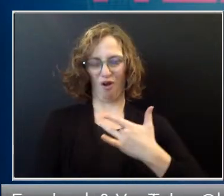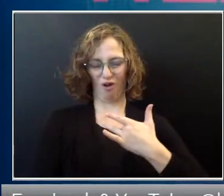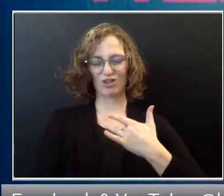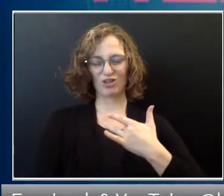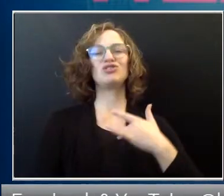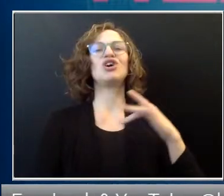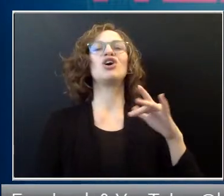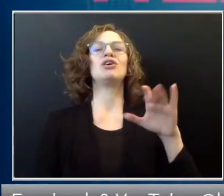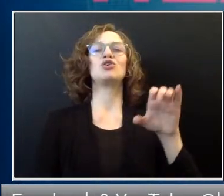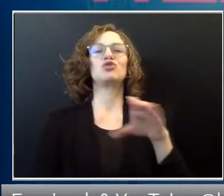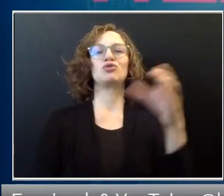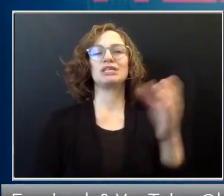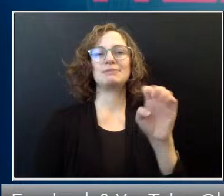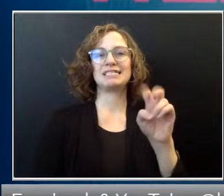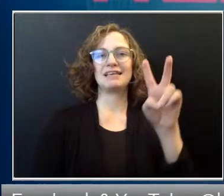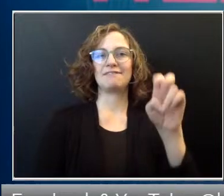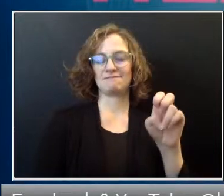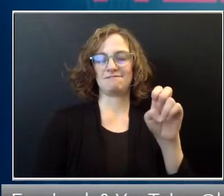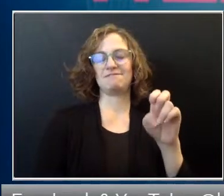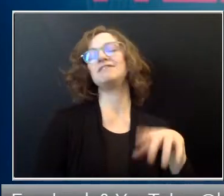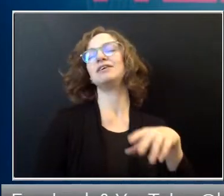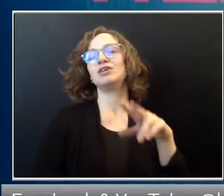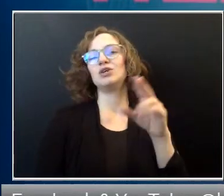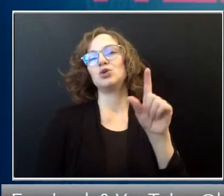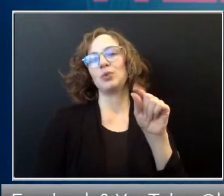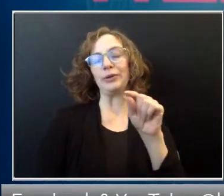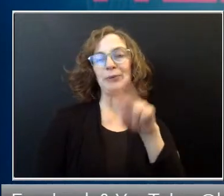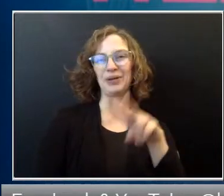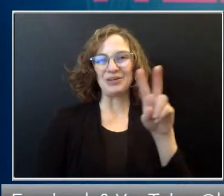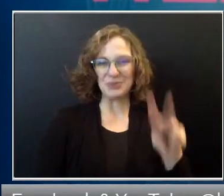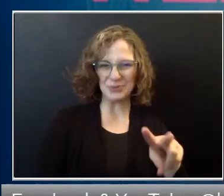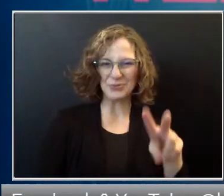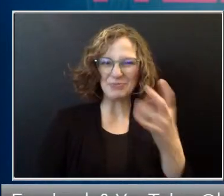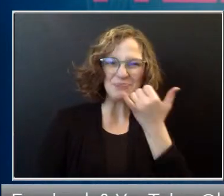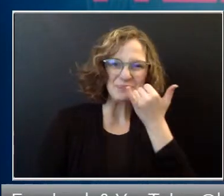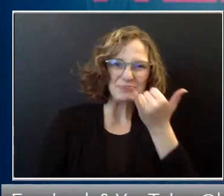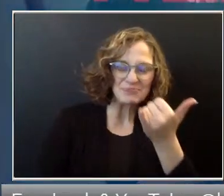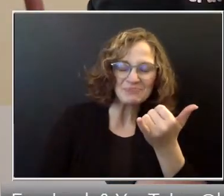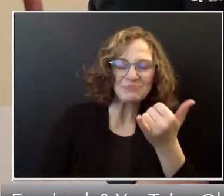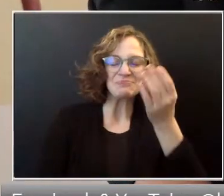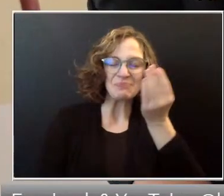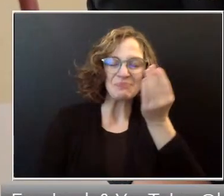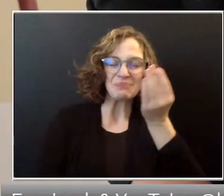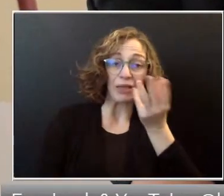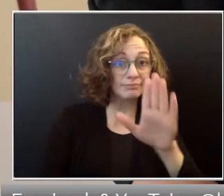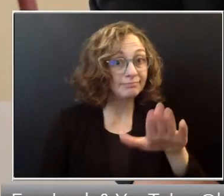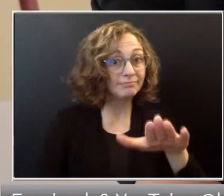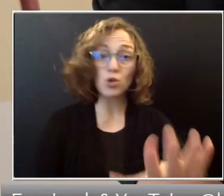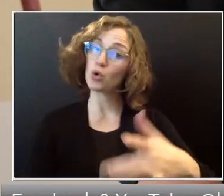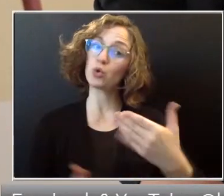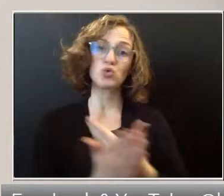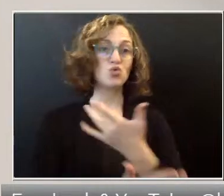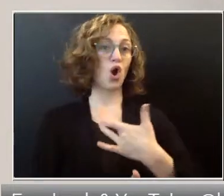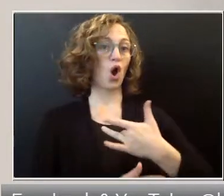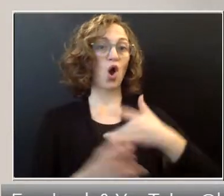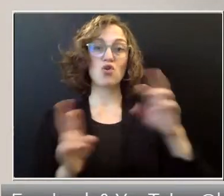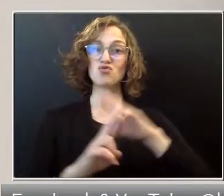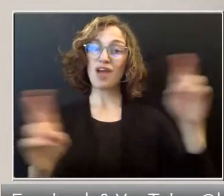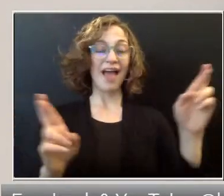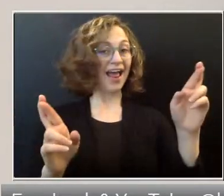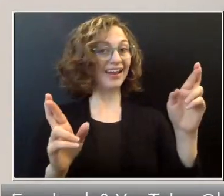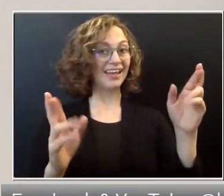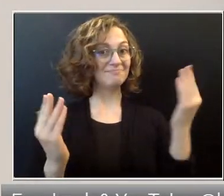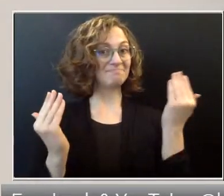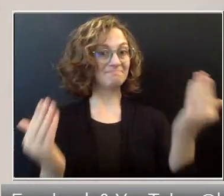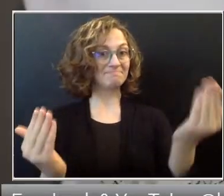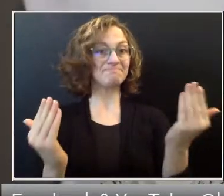heart was ready, and her care team needed her in surgery as soon as possible. Would you prefer it in your arm or your belly? You